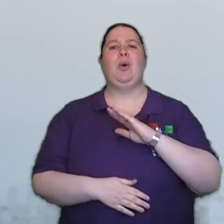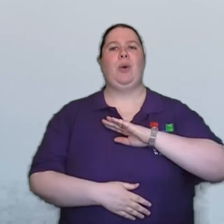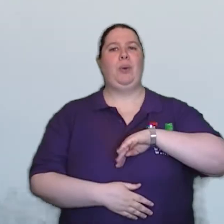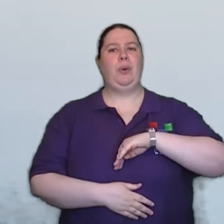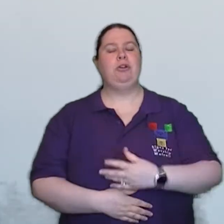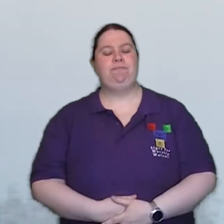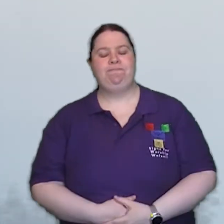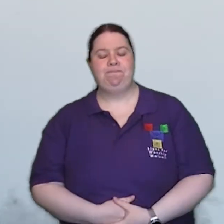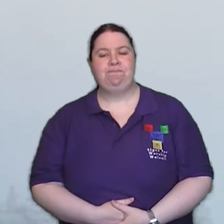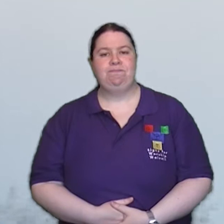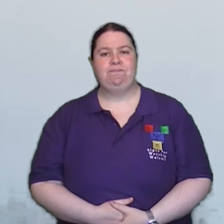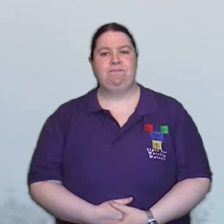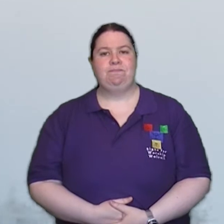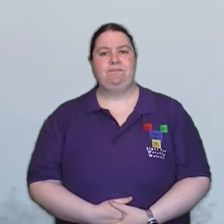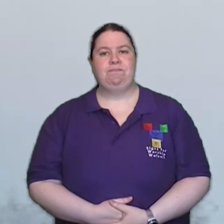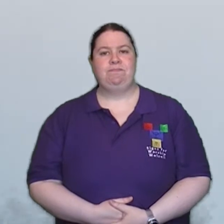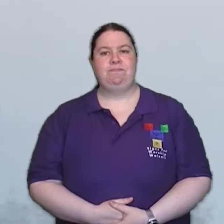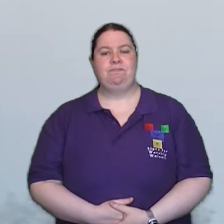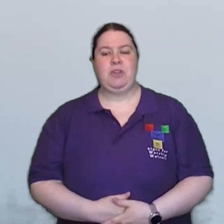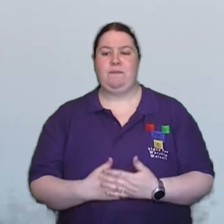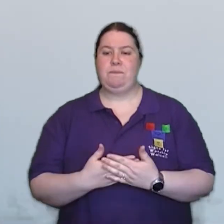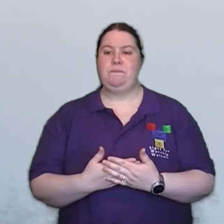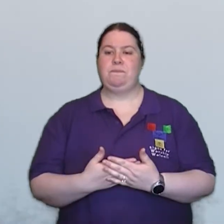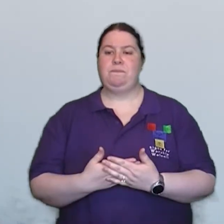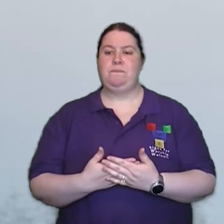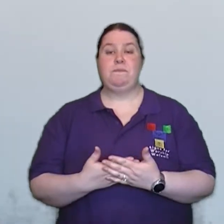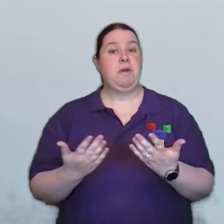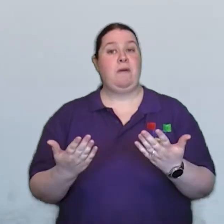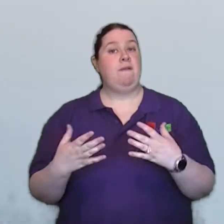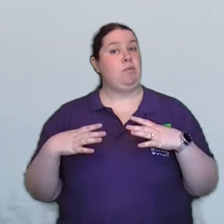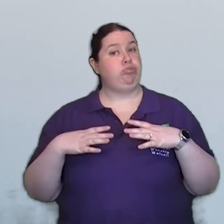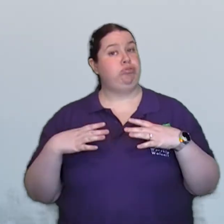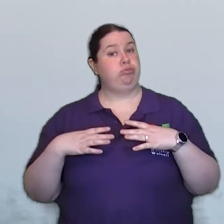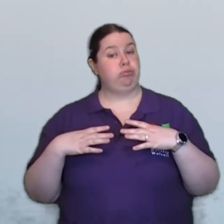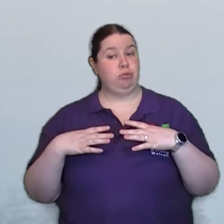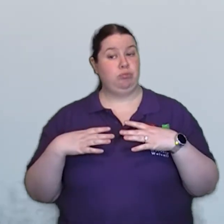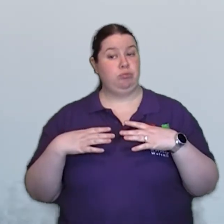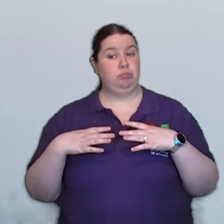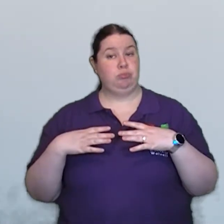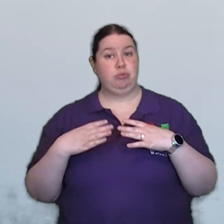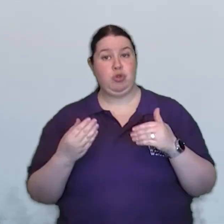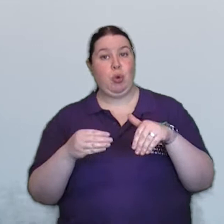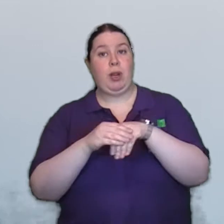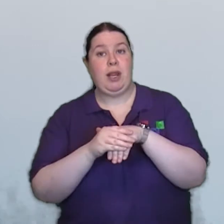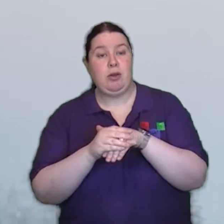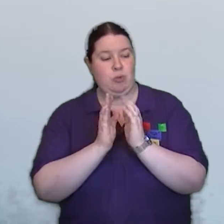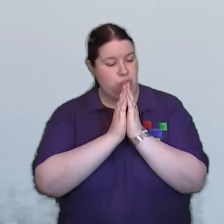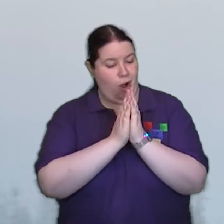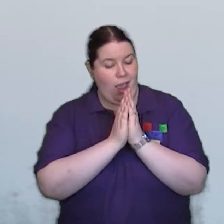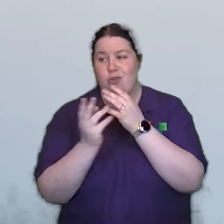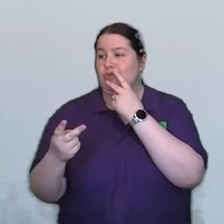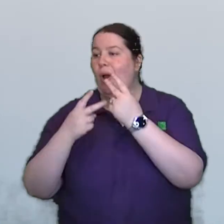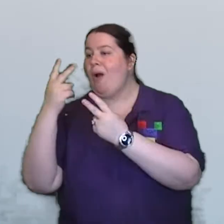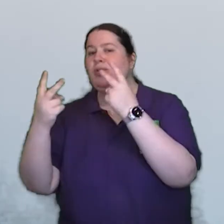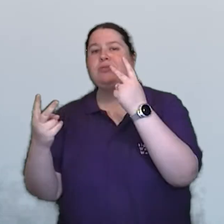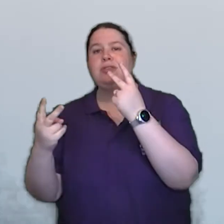us. So let's get straight in to our time together. Please feel free as we go through this service to